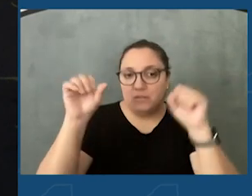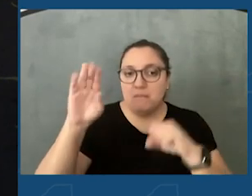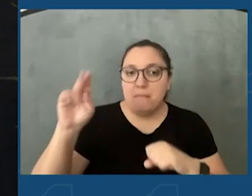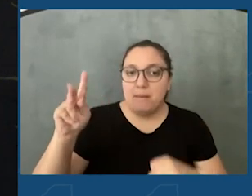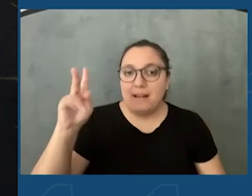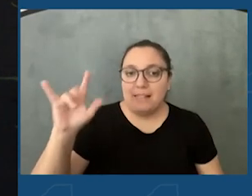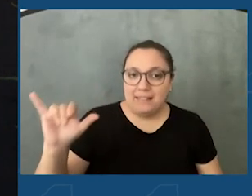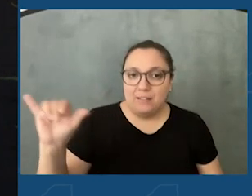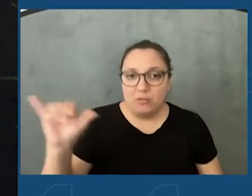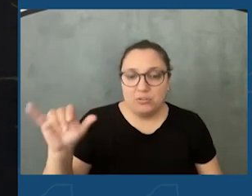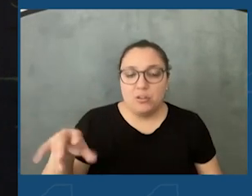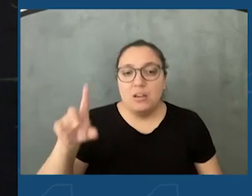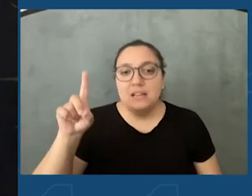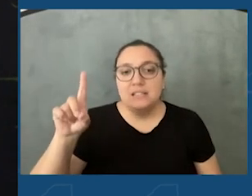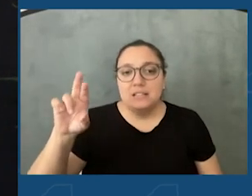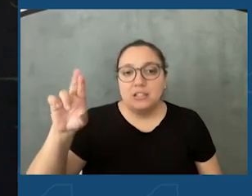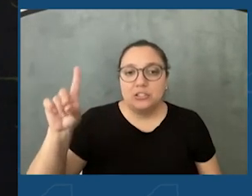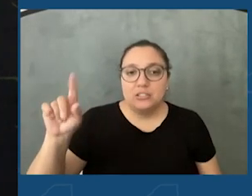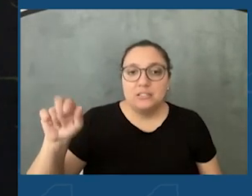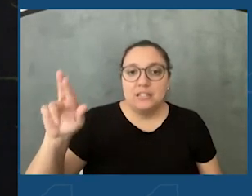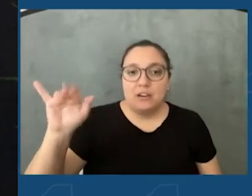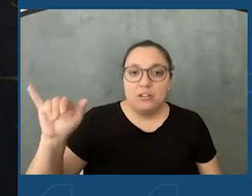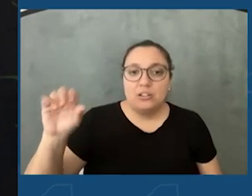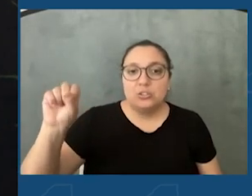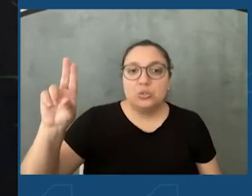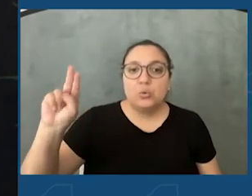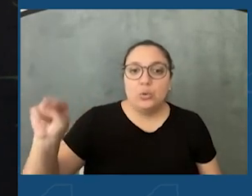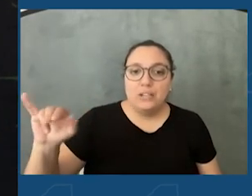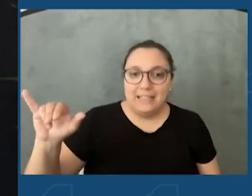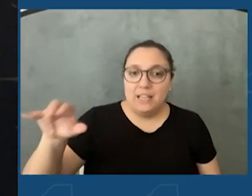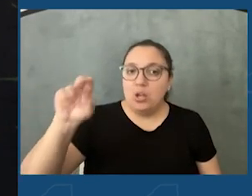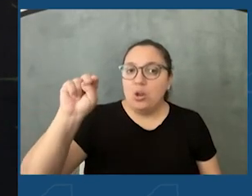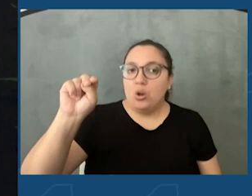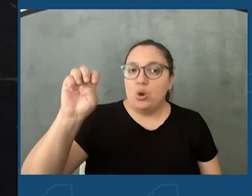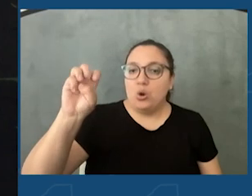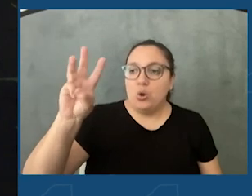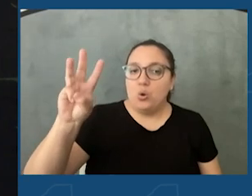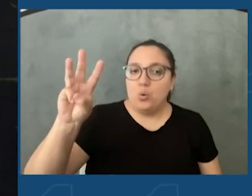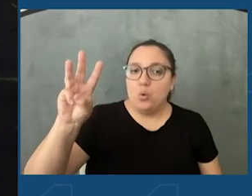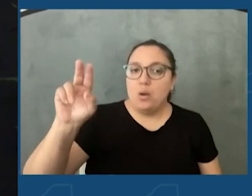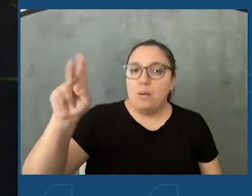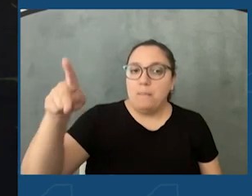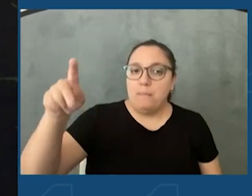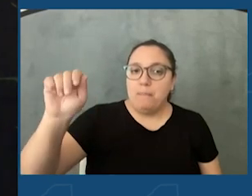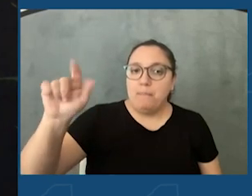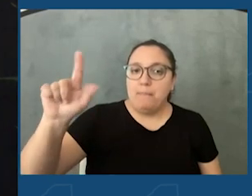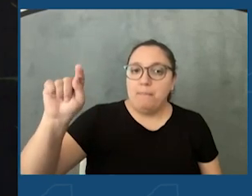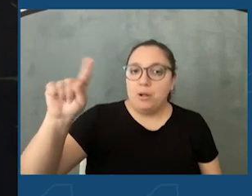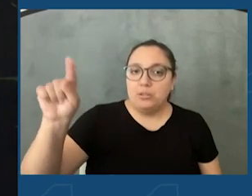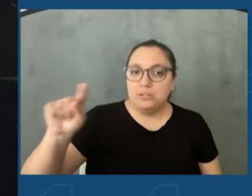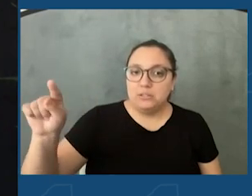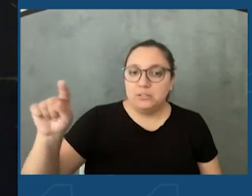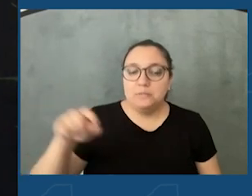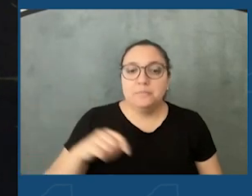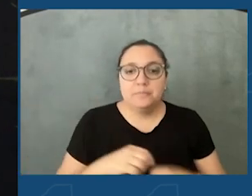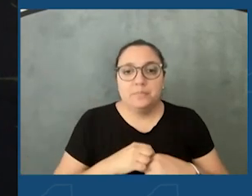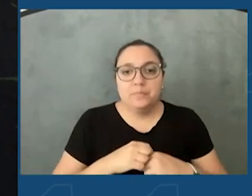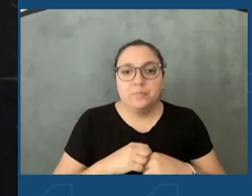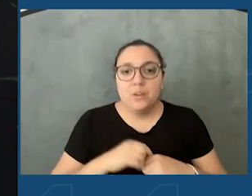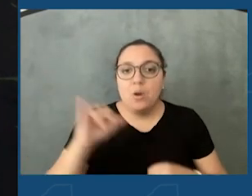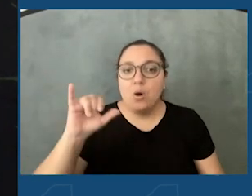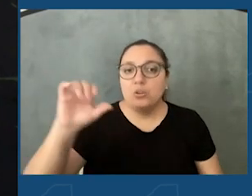Dr. Daryl Wheeler, the president of SUNY New Paltz. Daryl Wheeler is here. And Jonas Schenker,